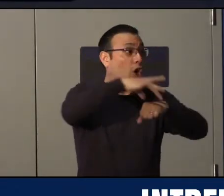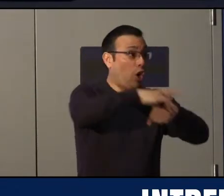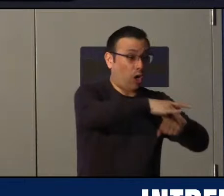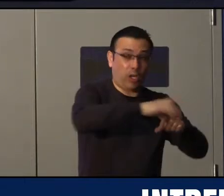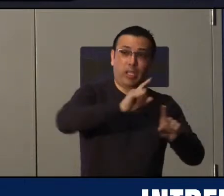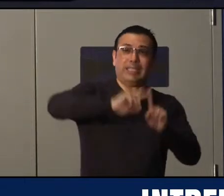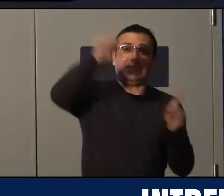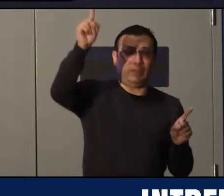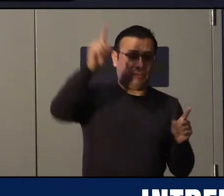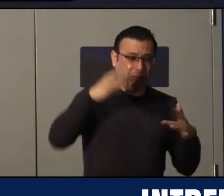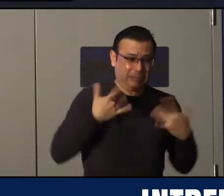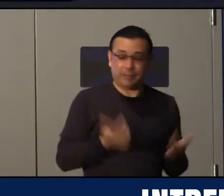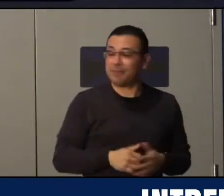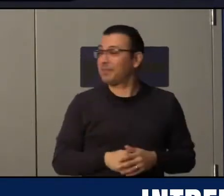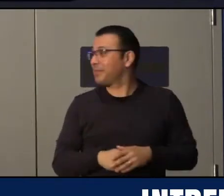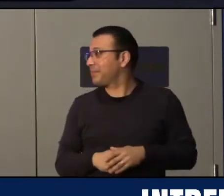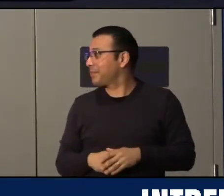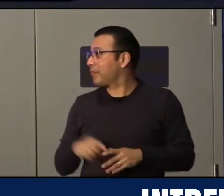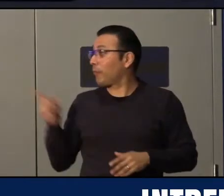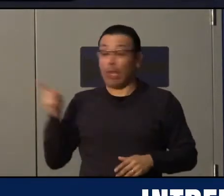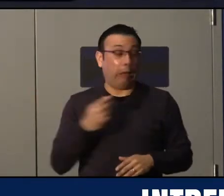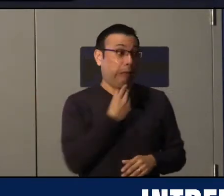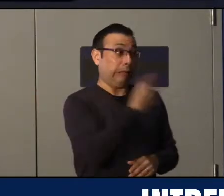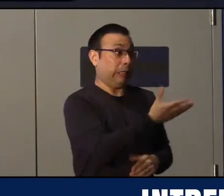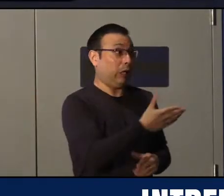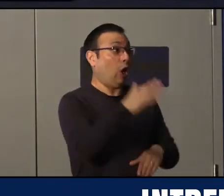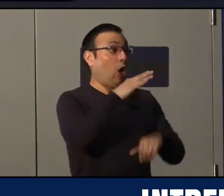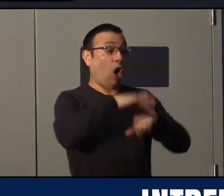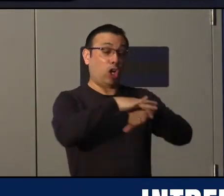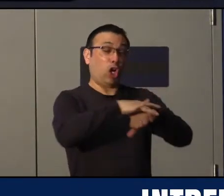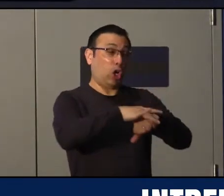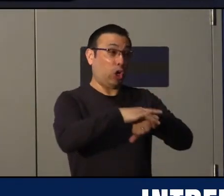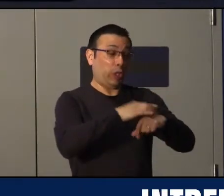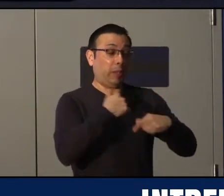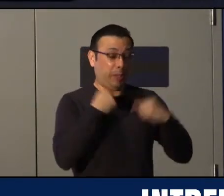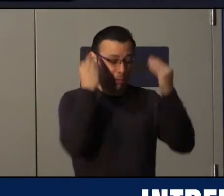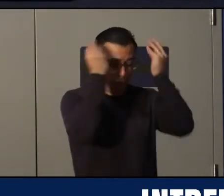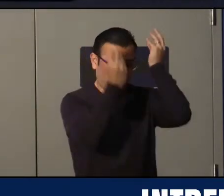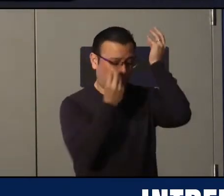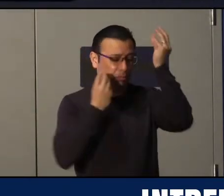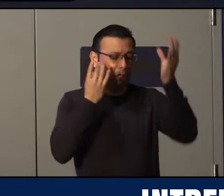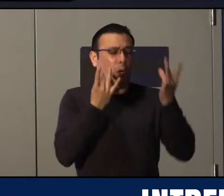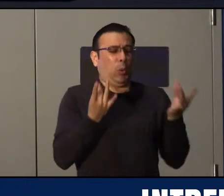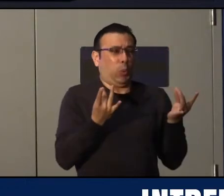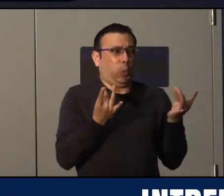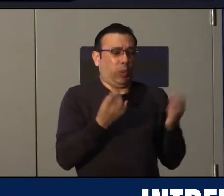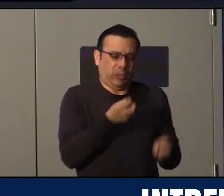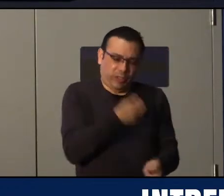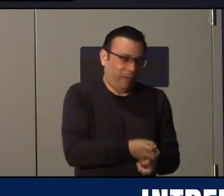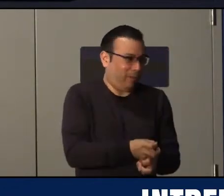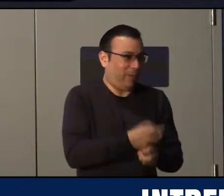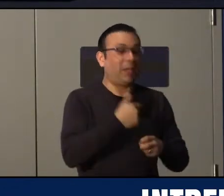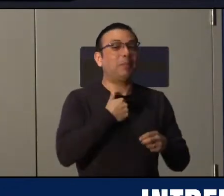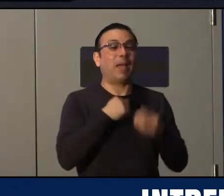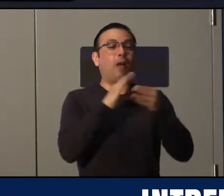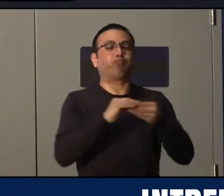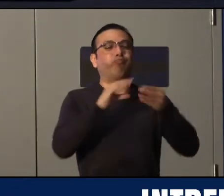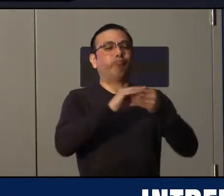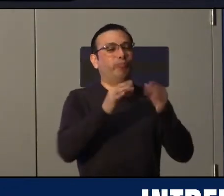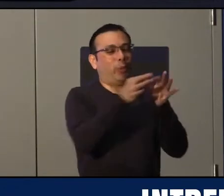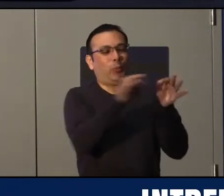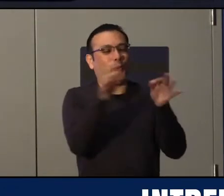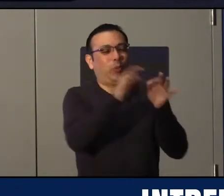I'm still figuring out how to meditate on Earth, so I've been doing that very poorly, with my mantras and stuff. So,